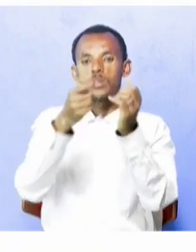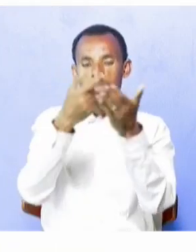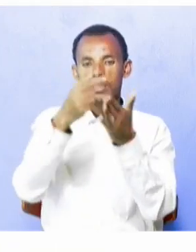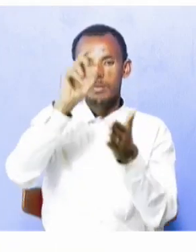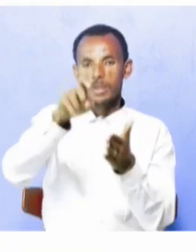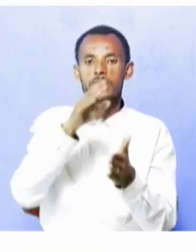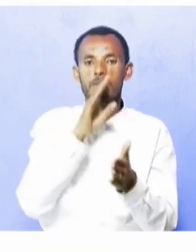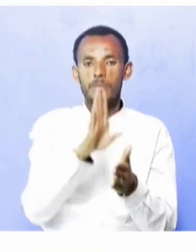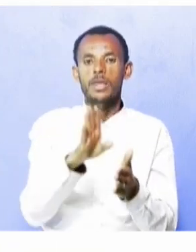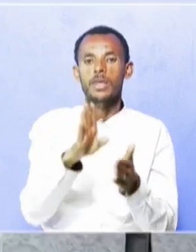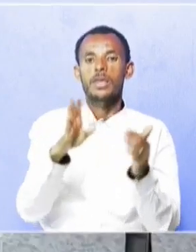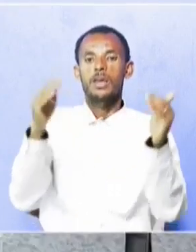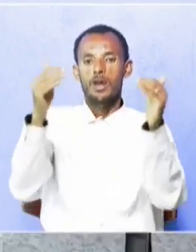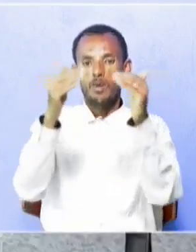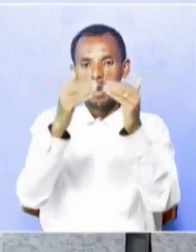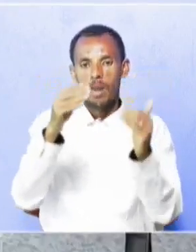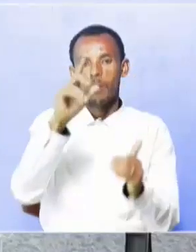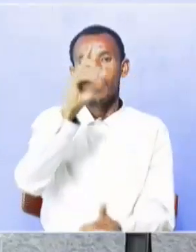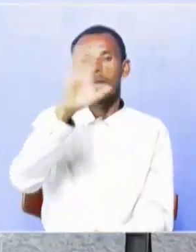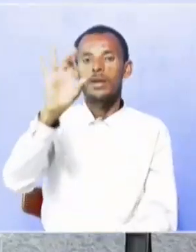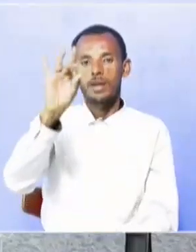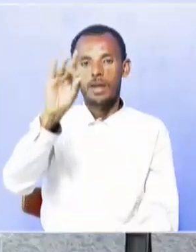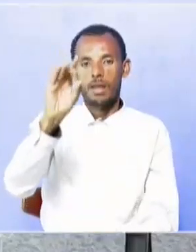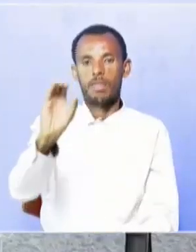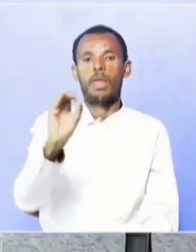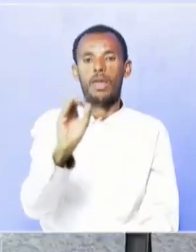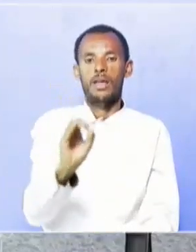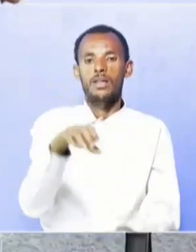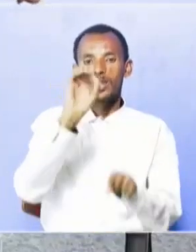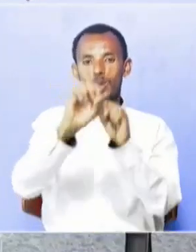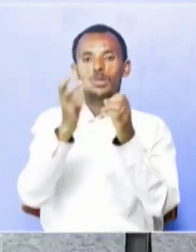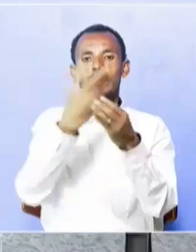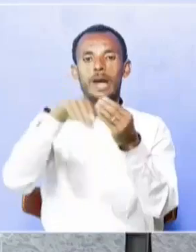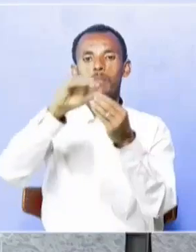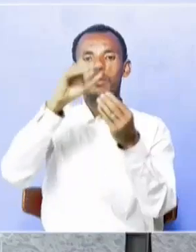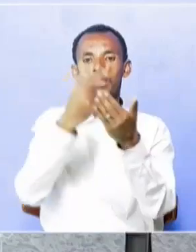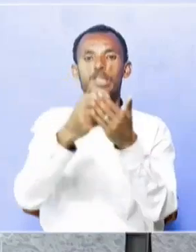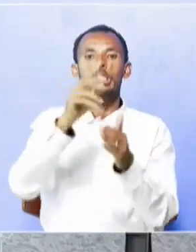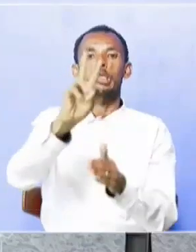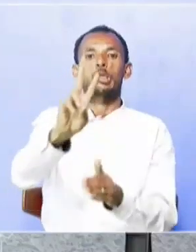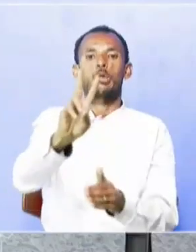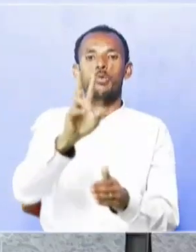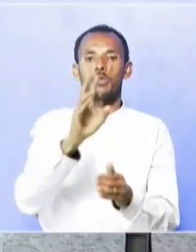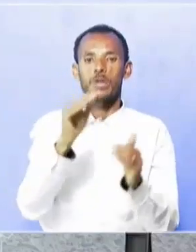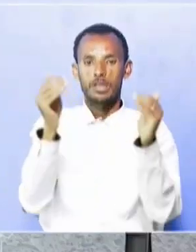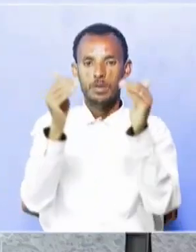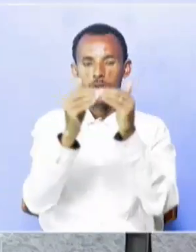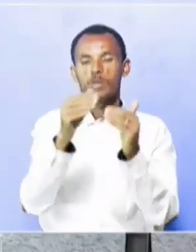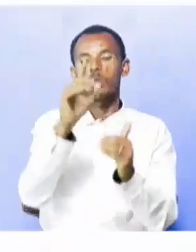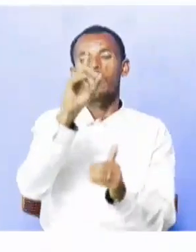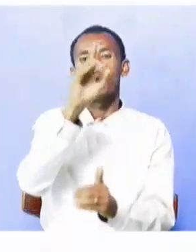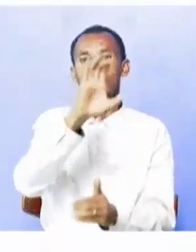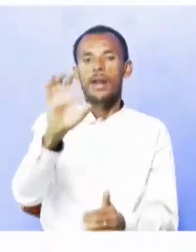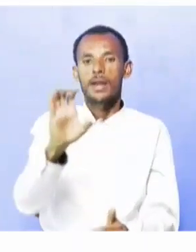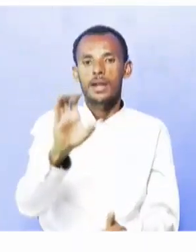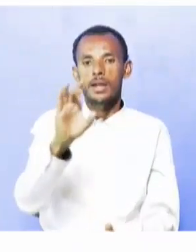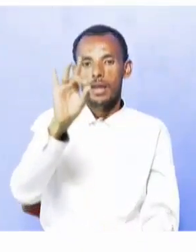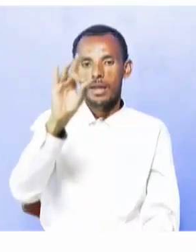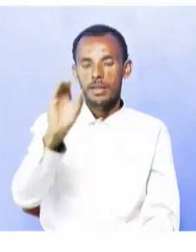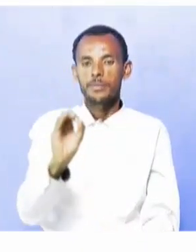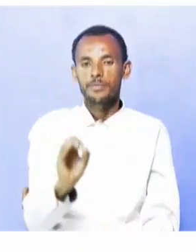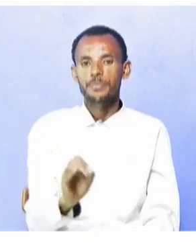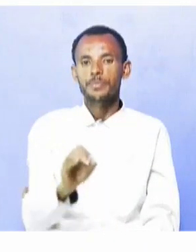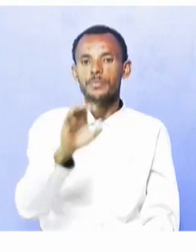be 180 degree, right? So the sum of these two is 100. So E